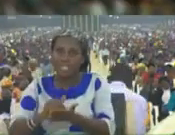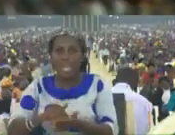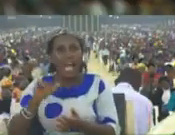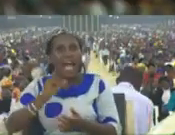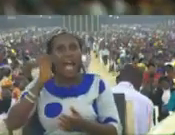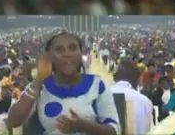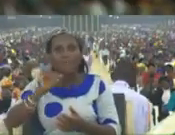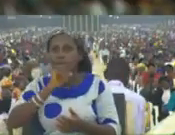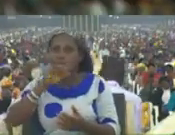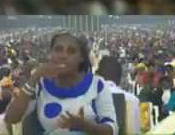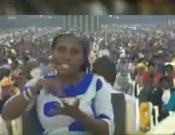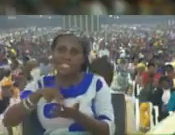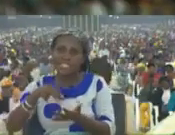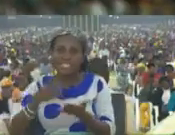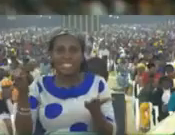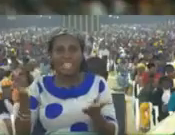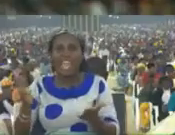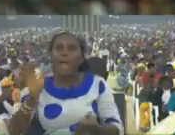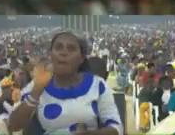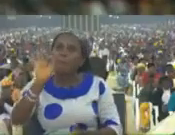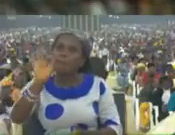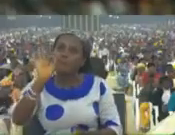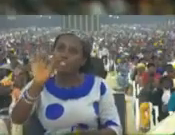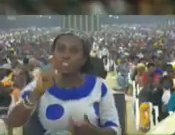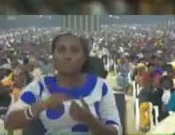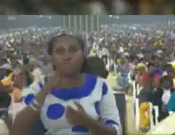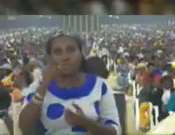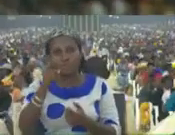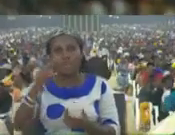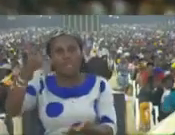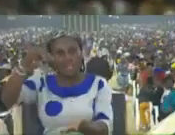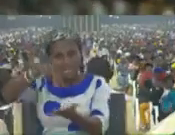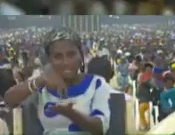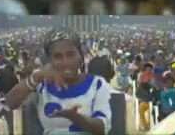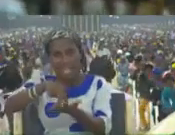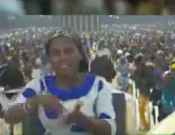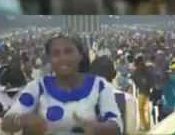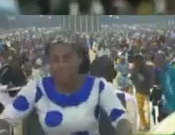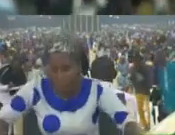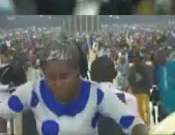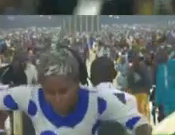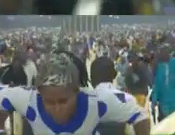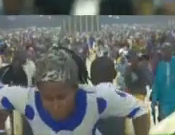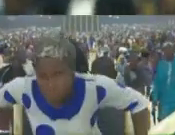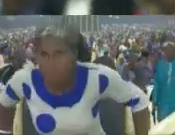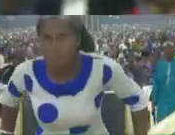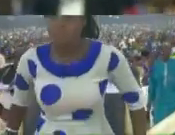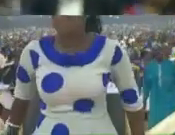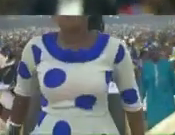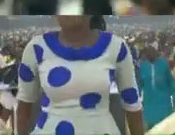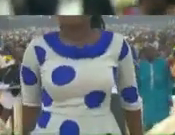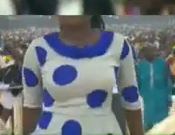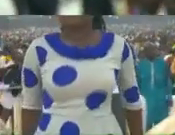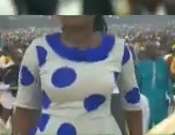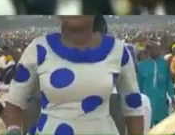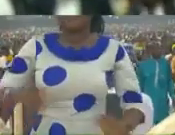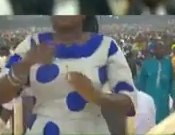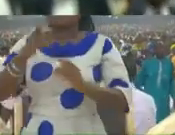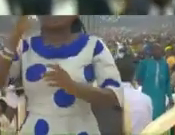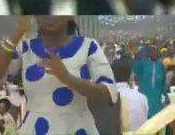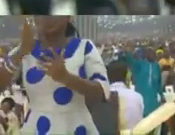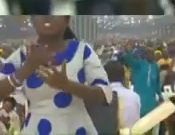you preaching today. I want you to stand on your feet and lift your voice to the Almighty God and say, Father,